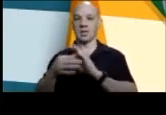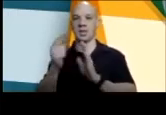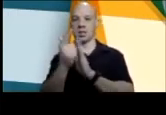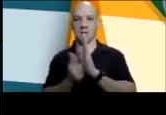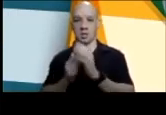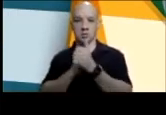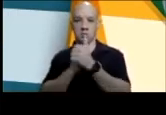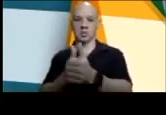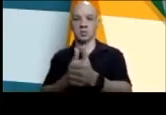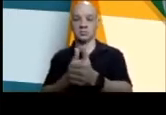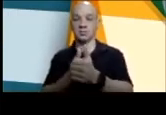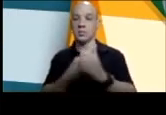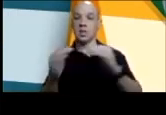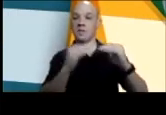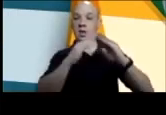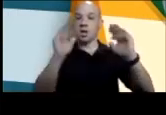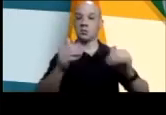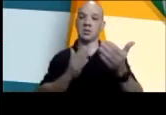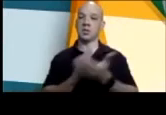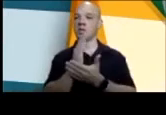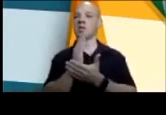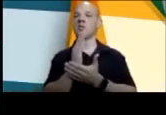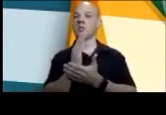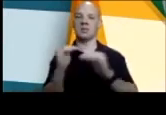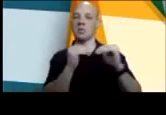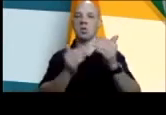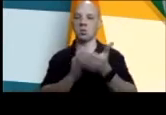fair housing and equal opportunity compliance.